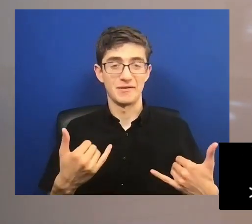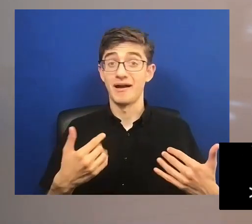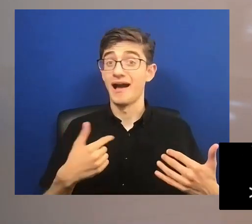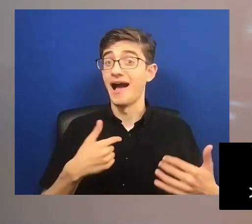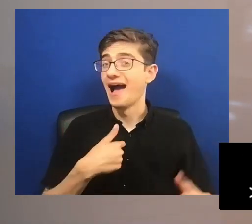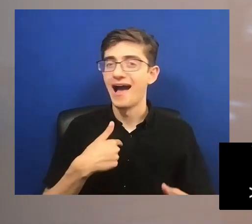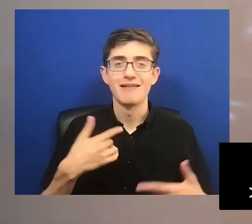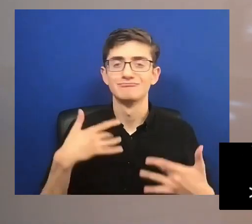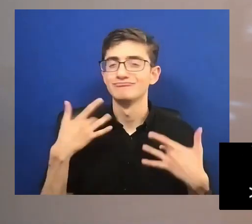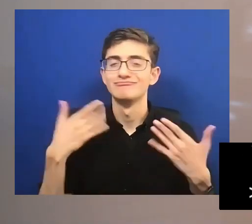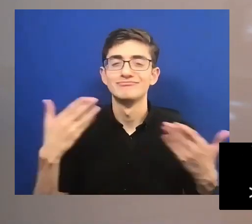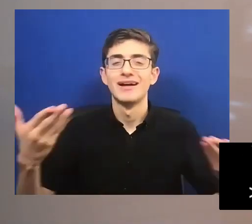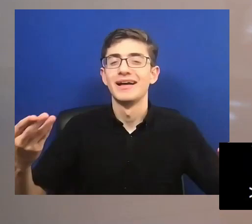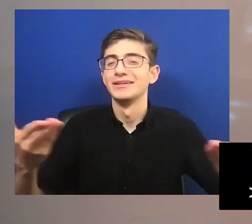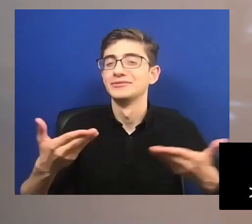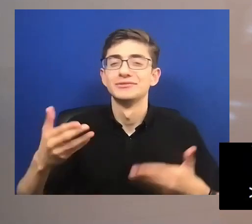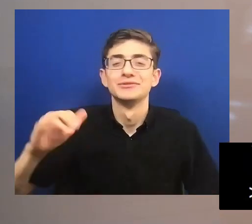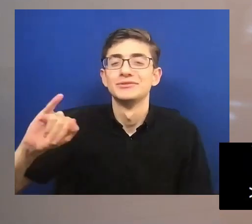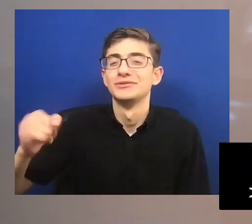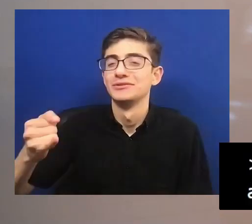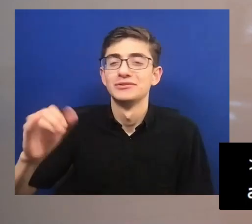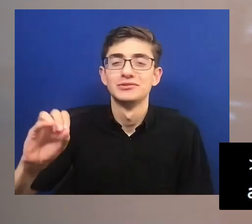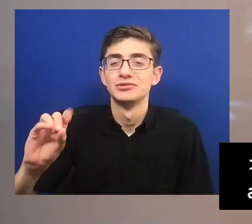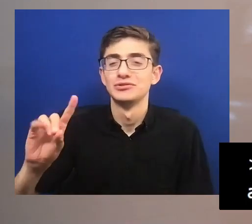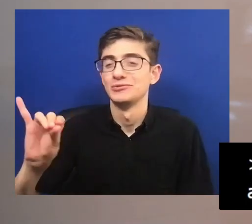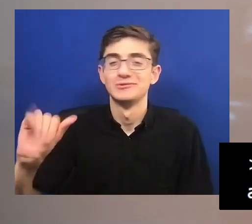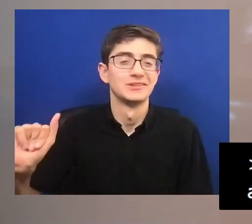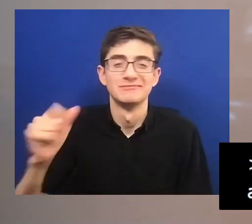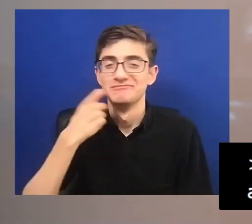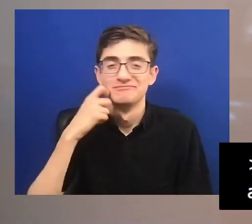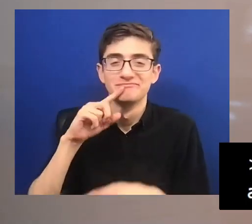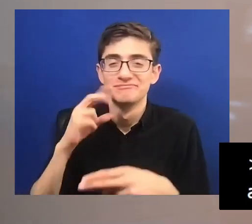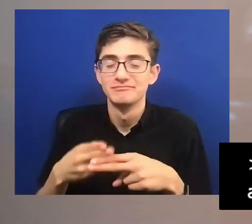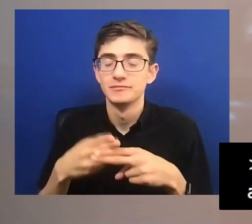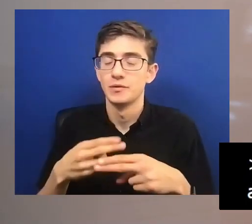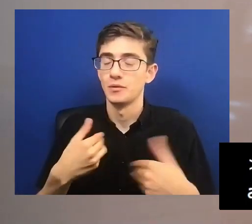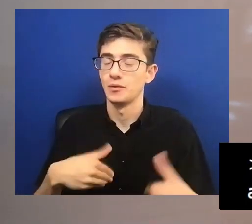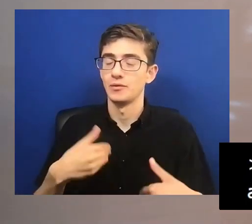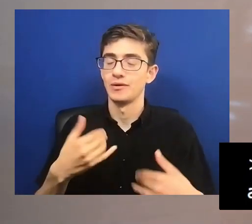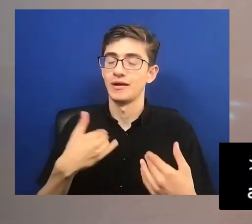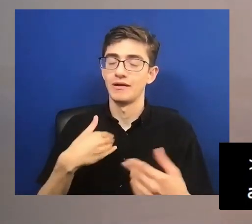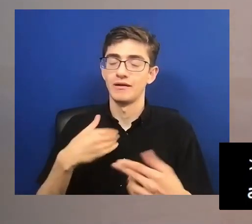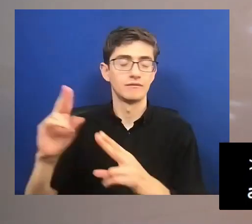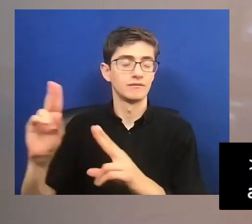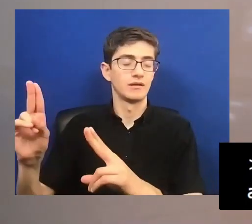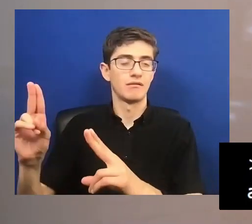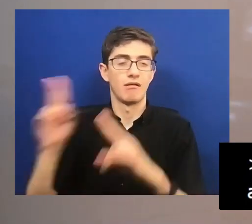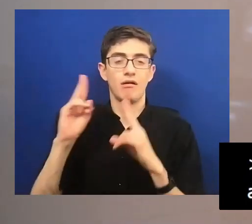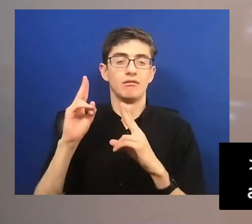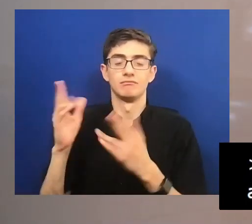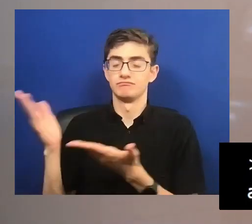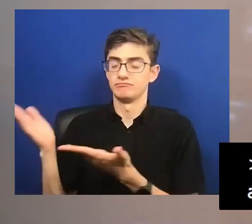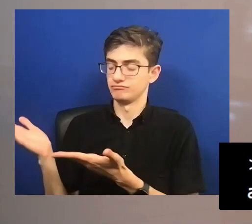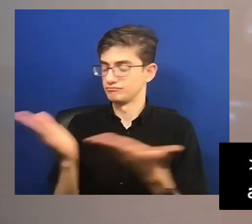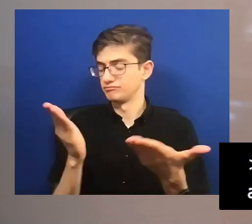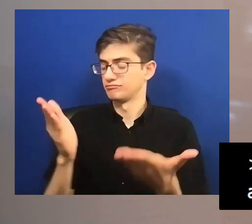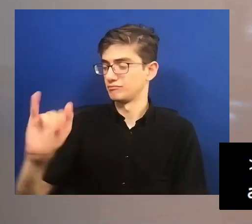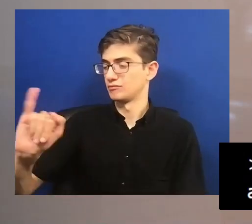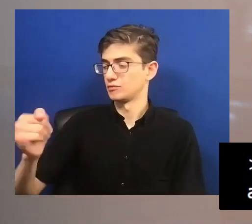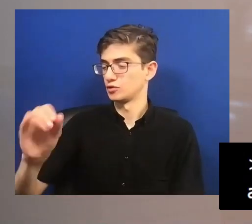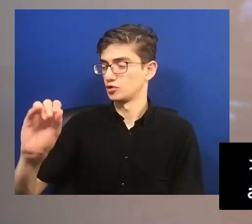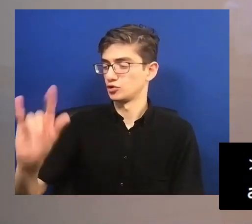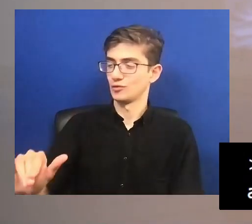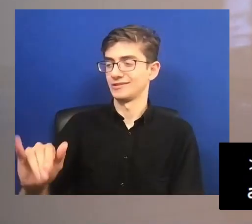Okay? All right, so I do get the honor of bringing up Jodi Vanell. You're going to love